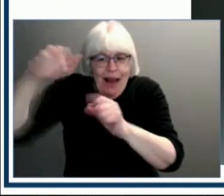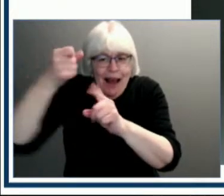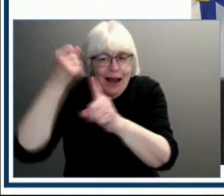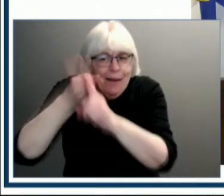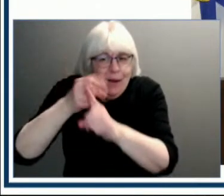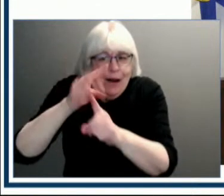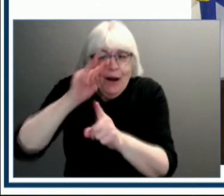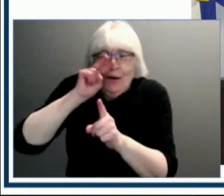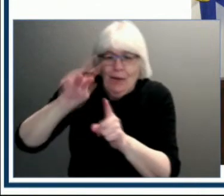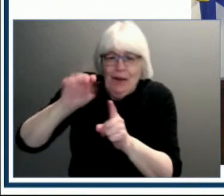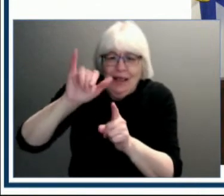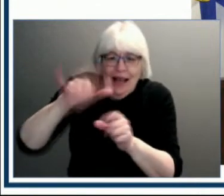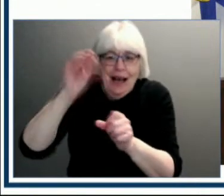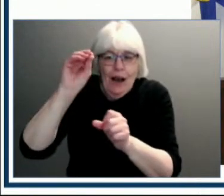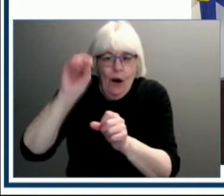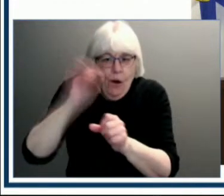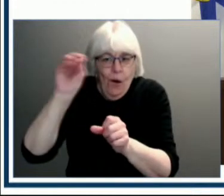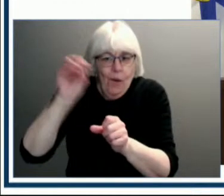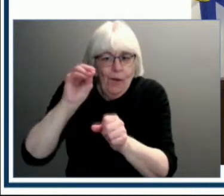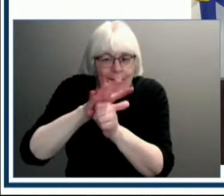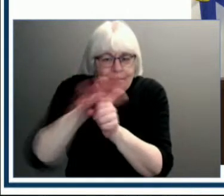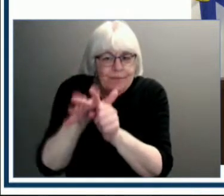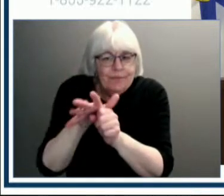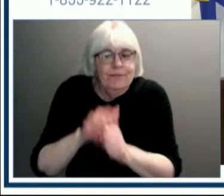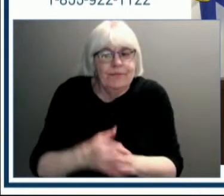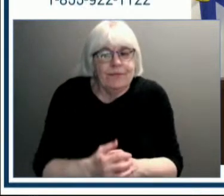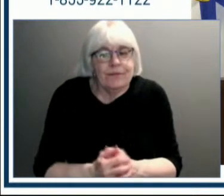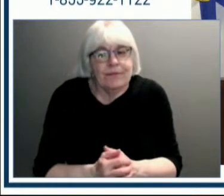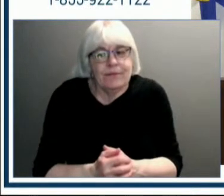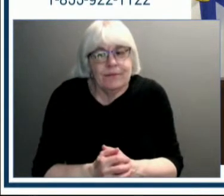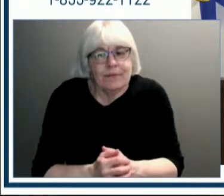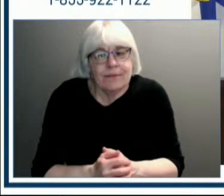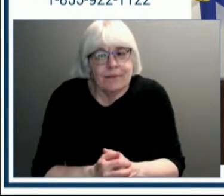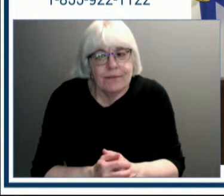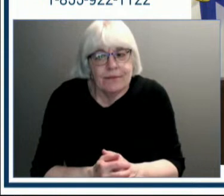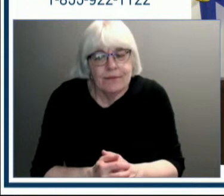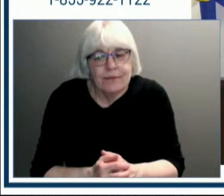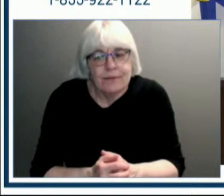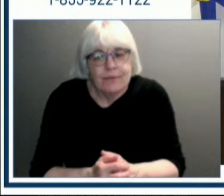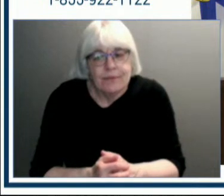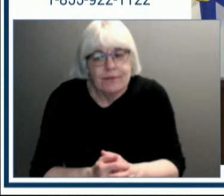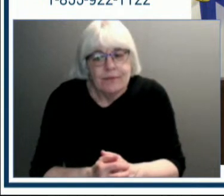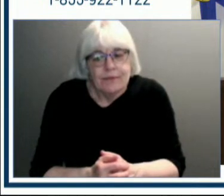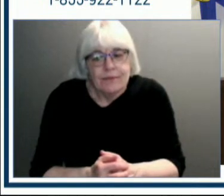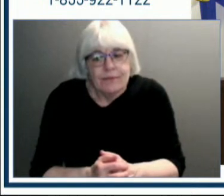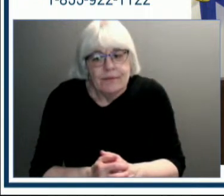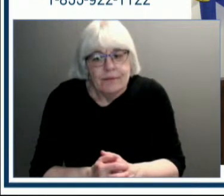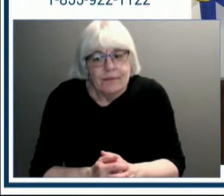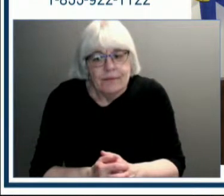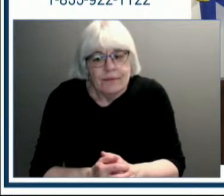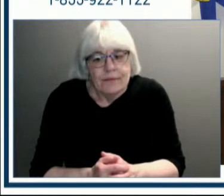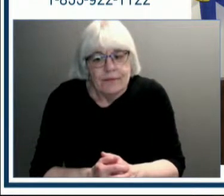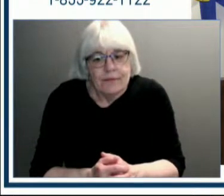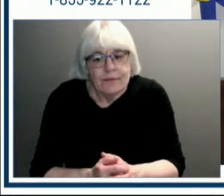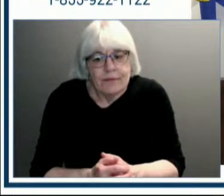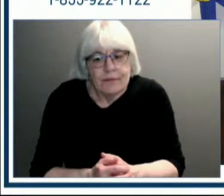We have time for one more question. We'll take one question from, we'll go to Lindsay Armstrong from the Coast. Go ahead,